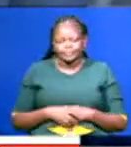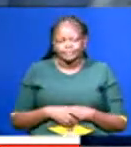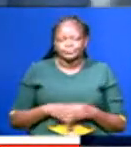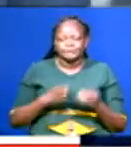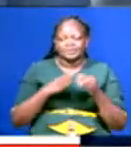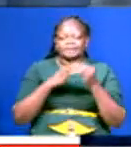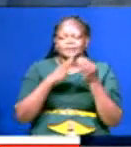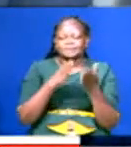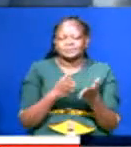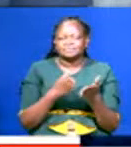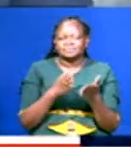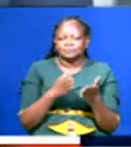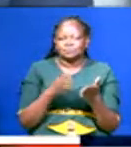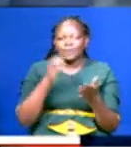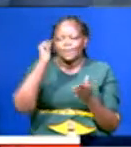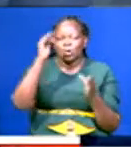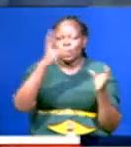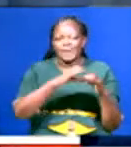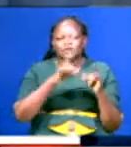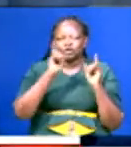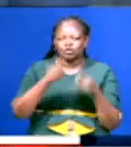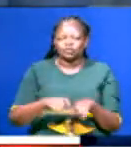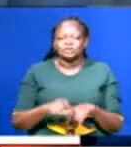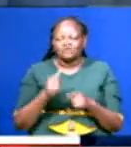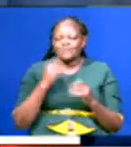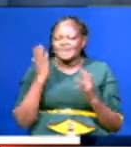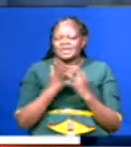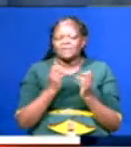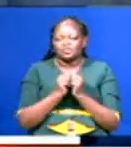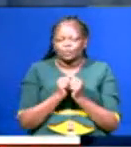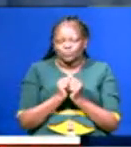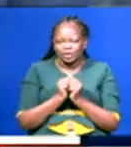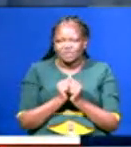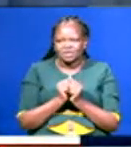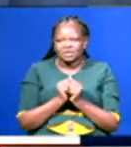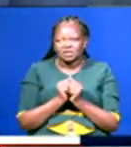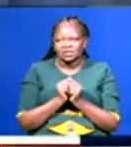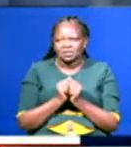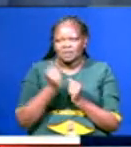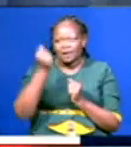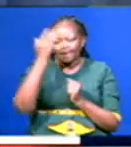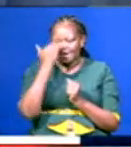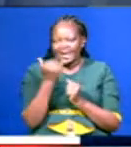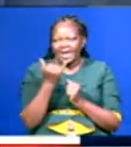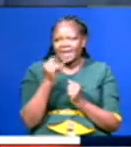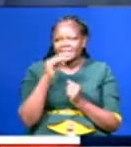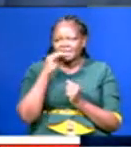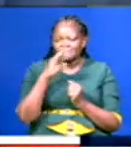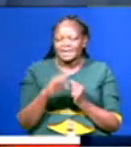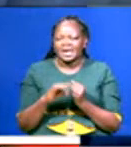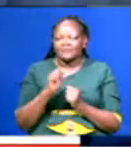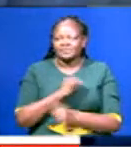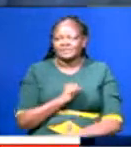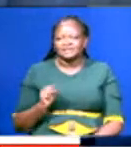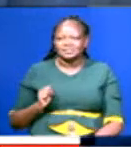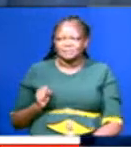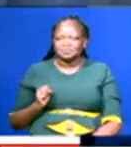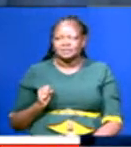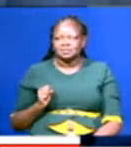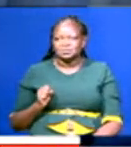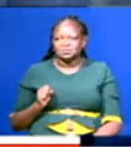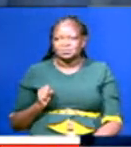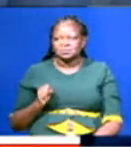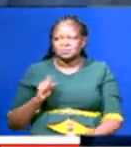of political parties should never be interfered with by the Speaker of the Senate. When a